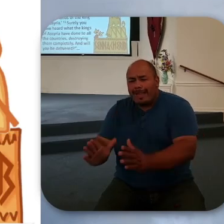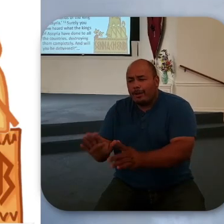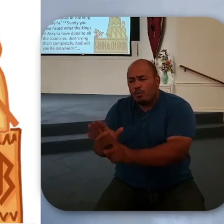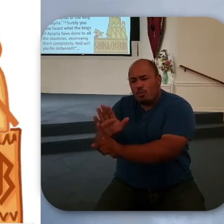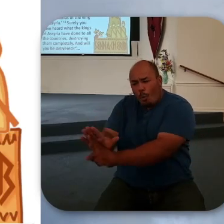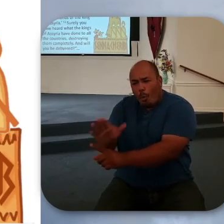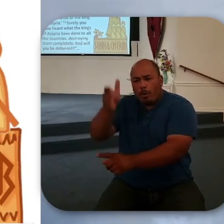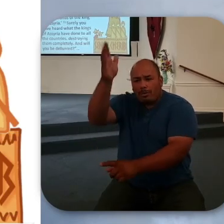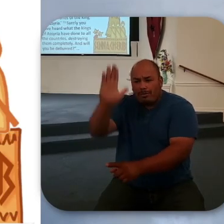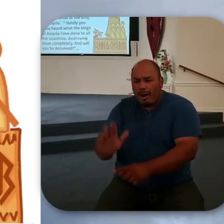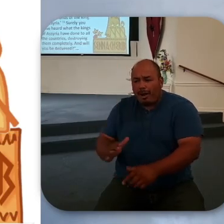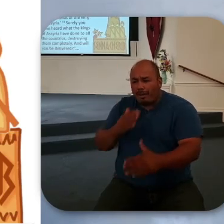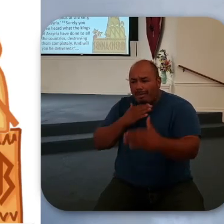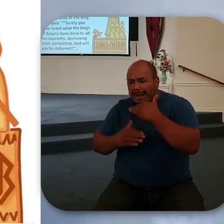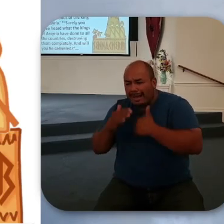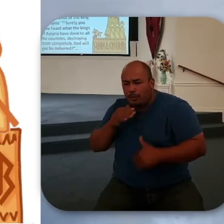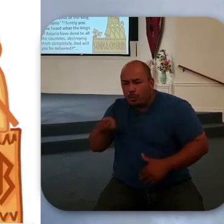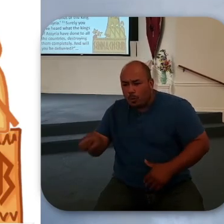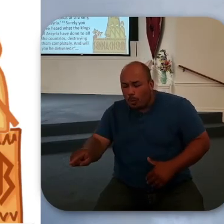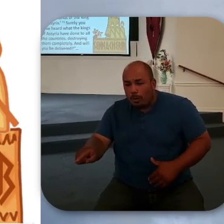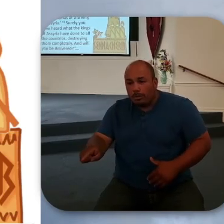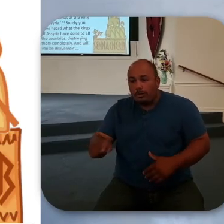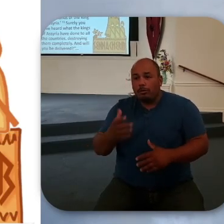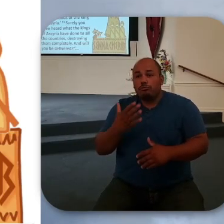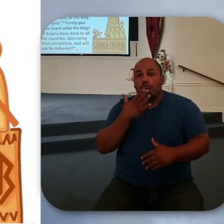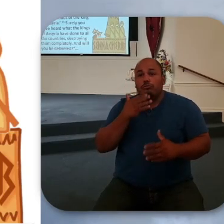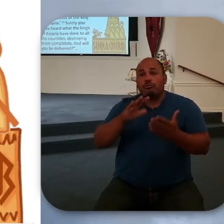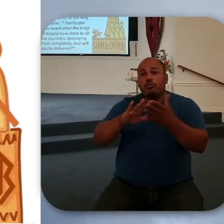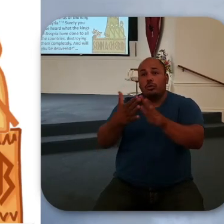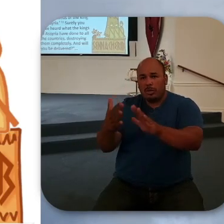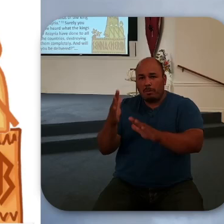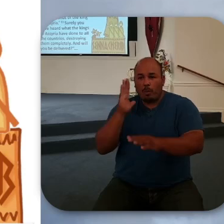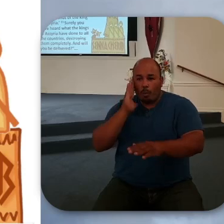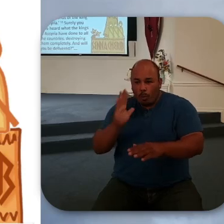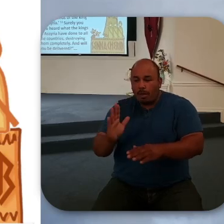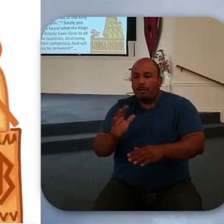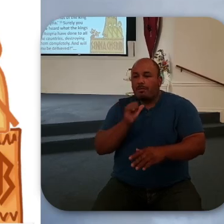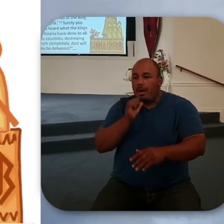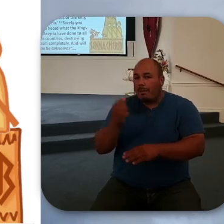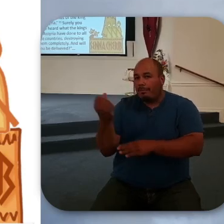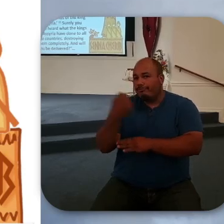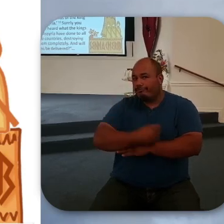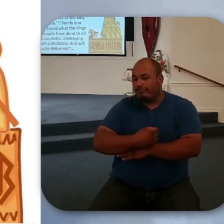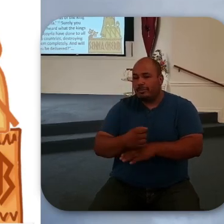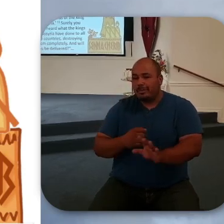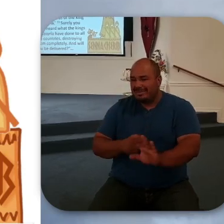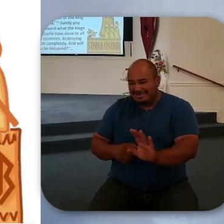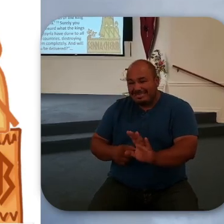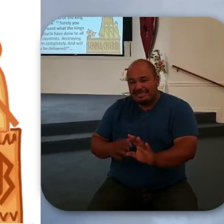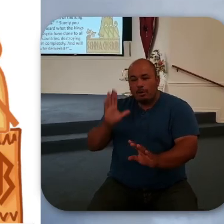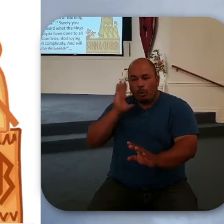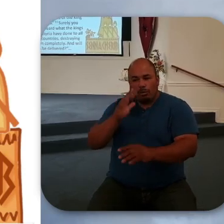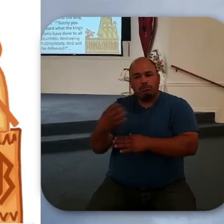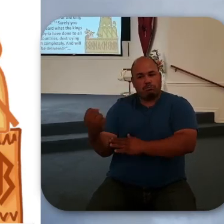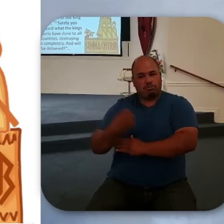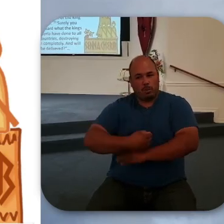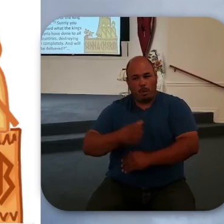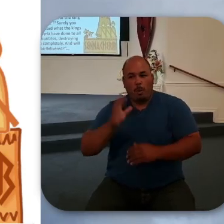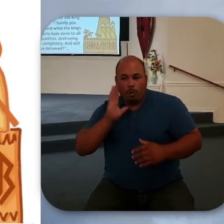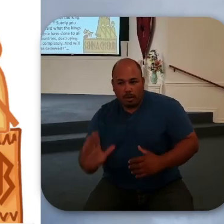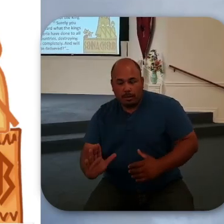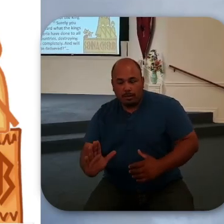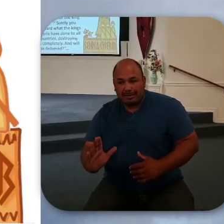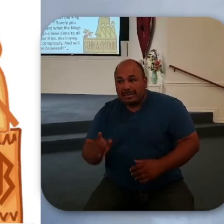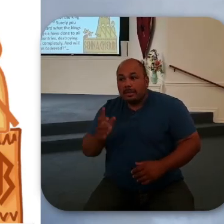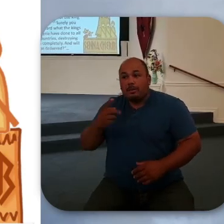on deceive you when he says, Jerusalem will not be given into the hands of the king of Assyria. Surely you have heard what the kings of Assyria have done to